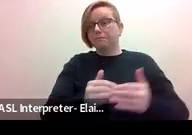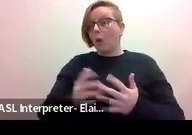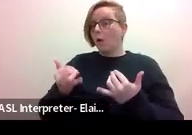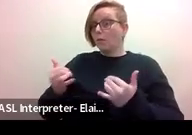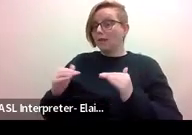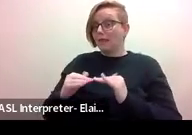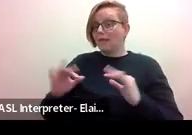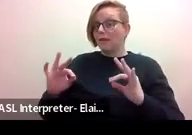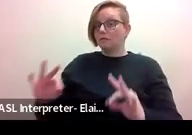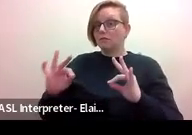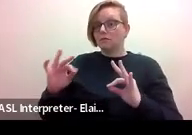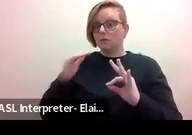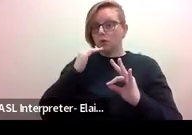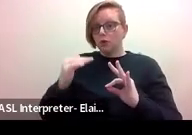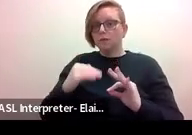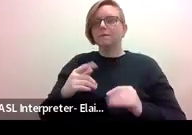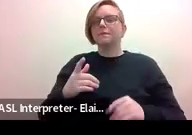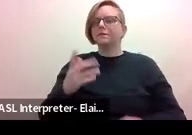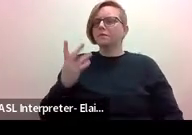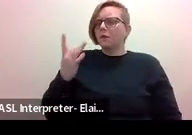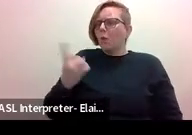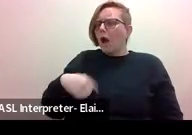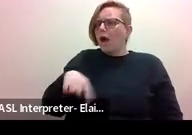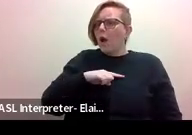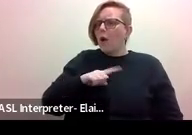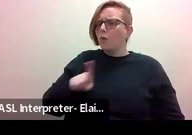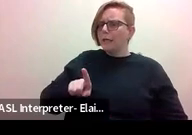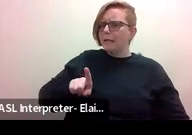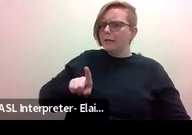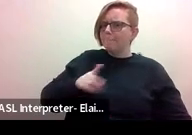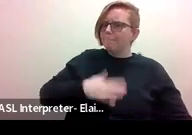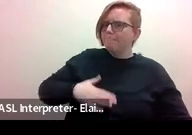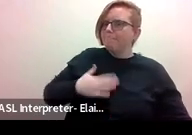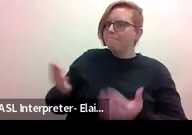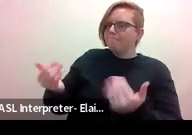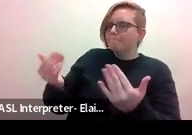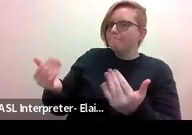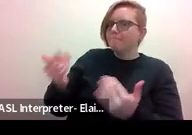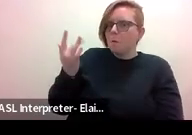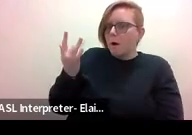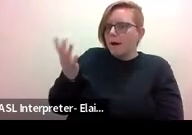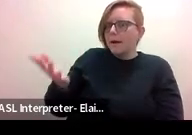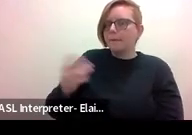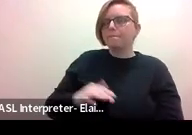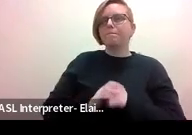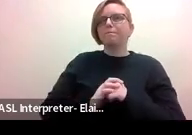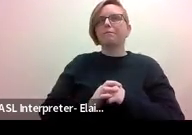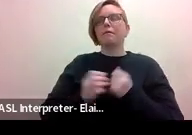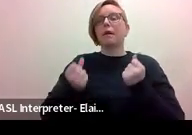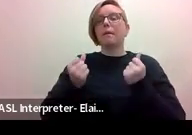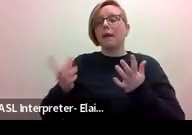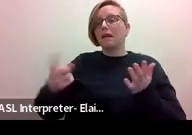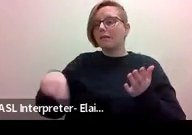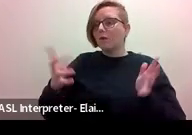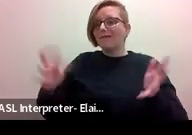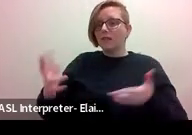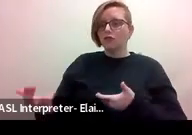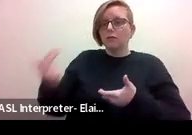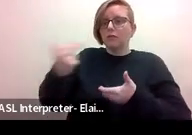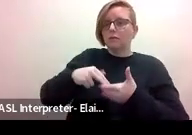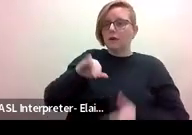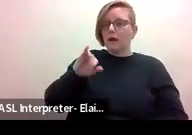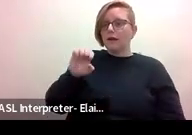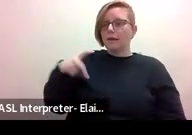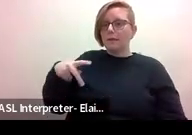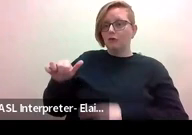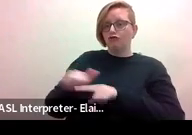Let me just tell you why we're asking you to do this. Many of you have probably joined us for the IEP training before. Welcome back, we're happy